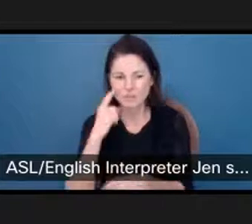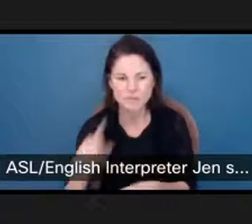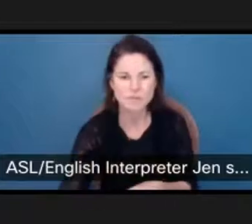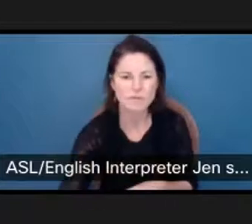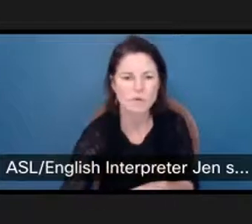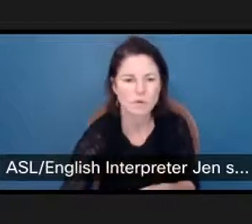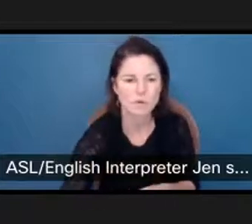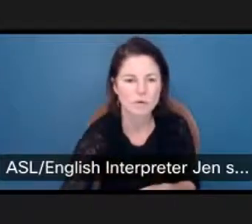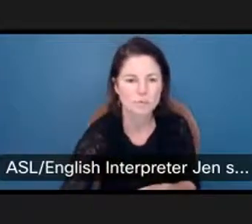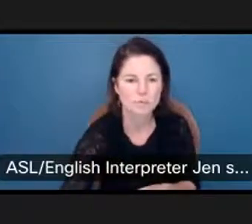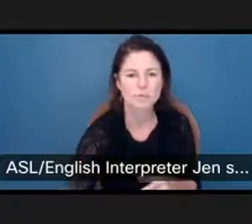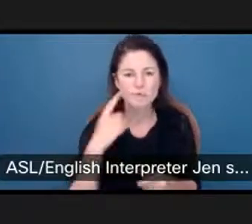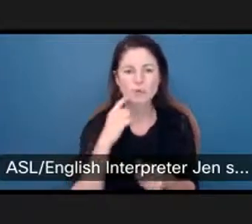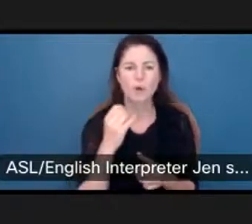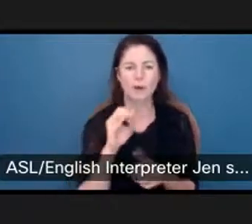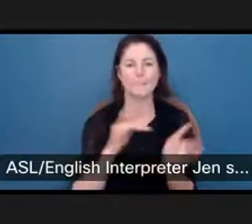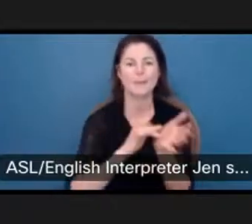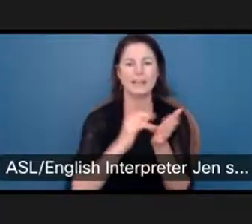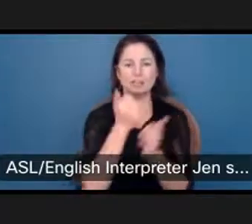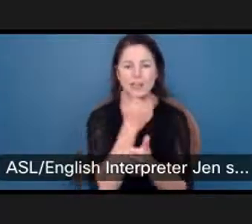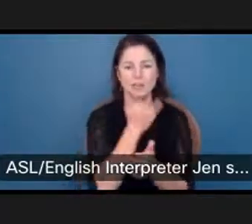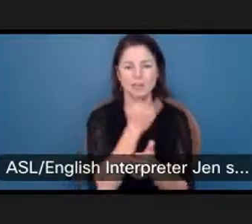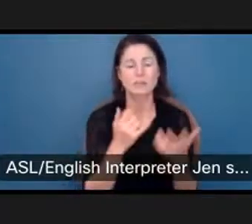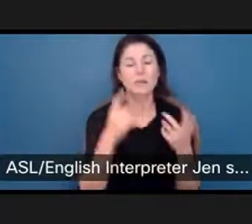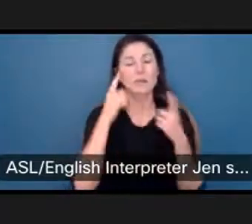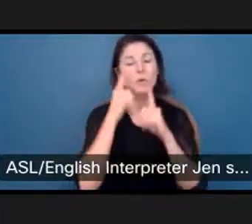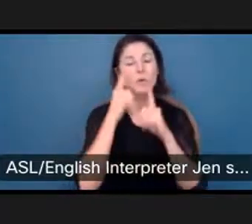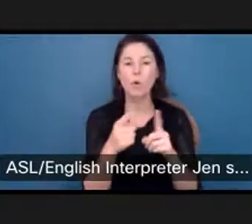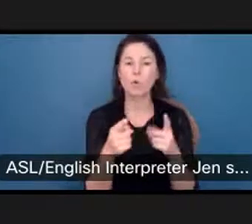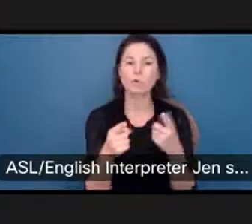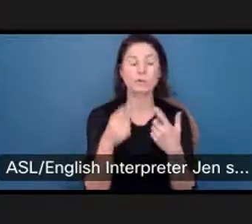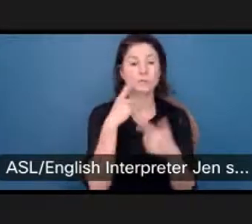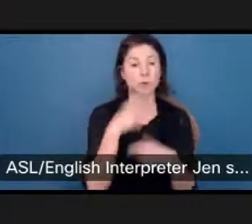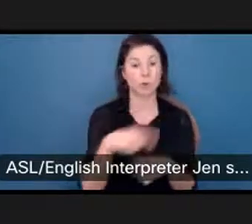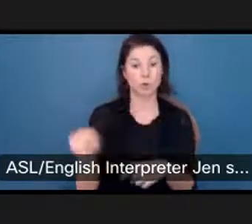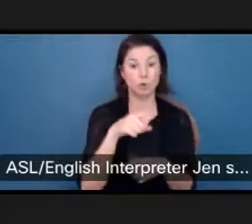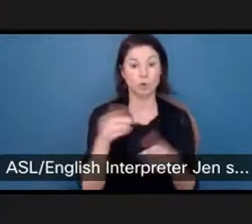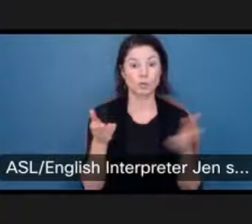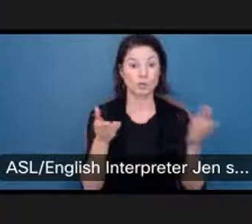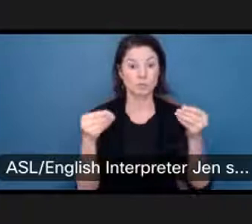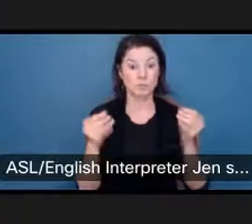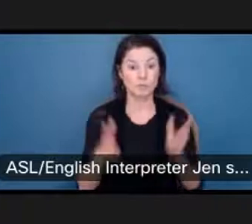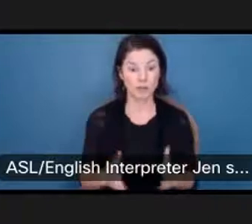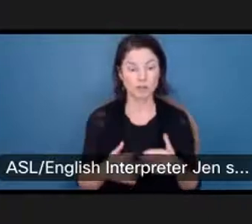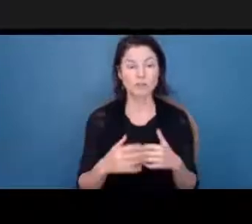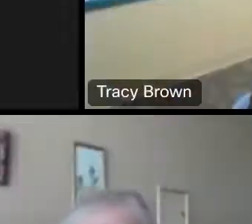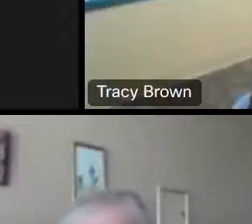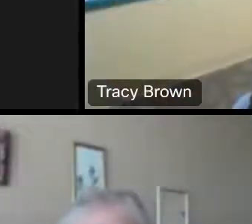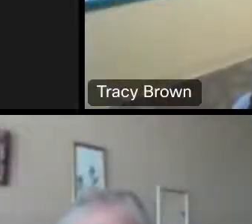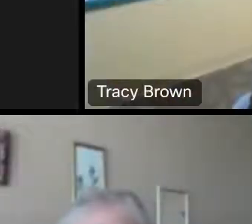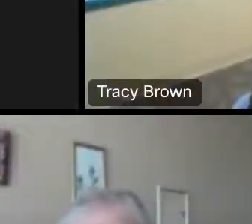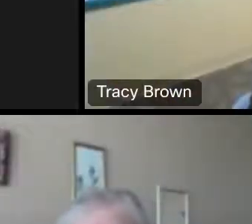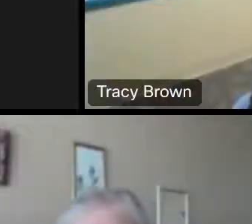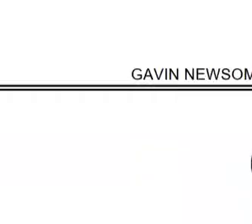but for service providers, it's very important for you to be aware that we are now required when we